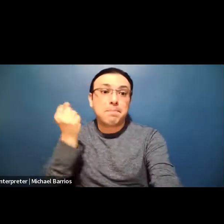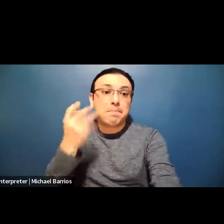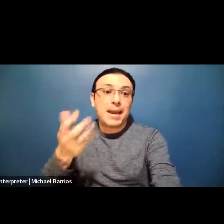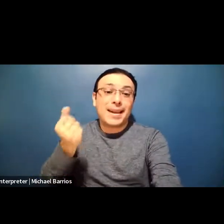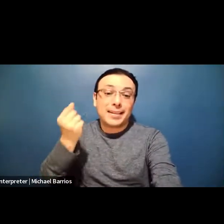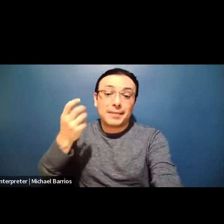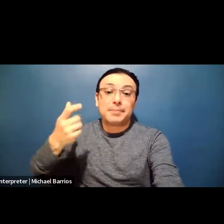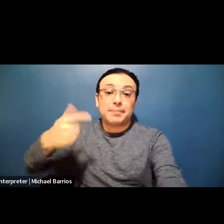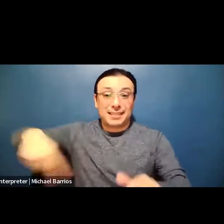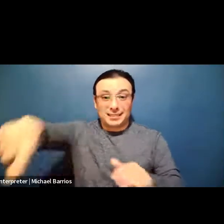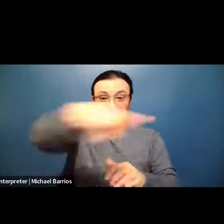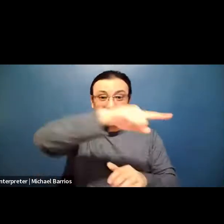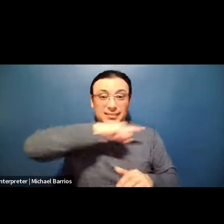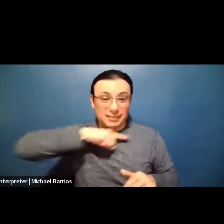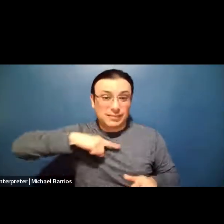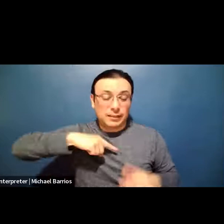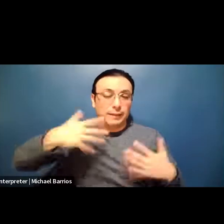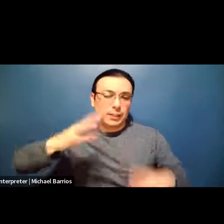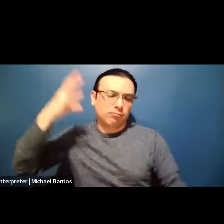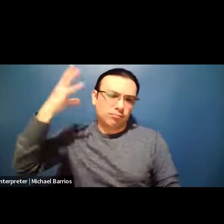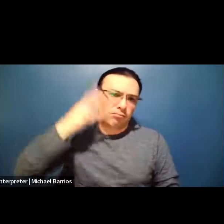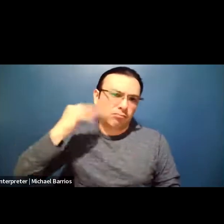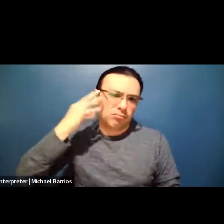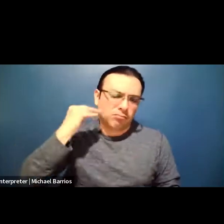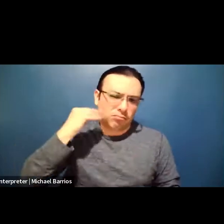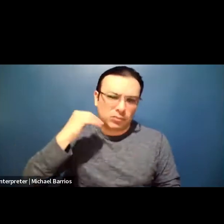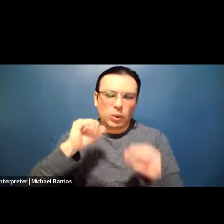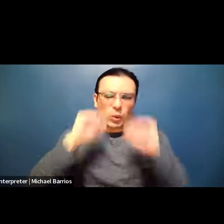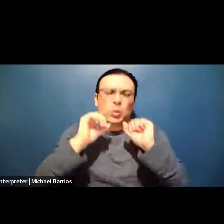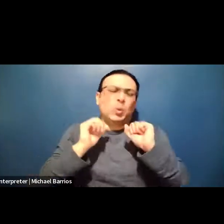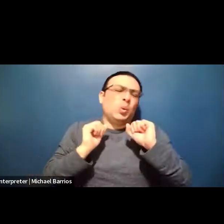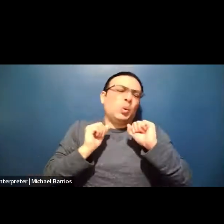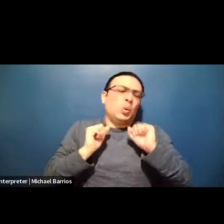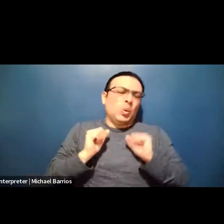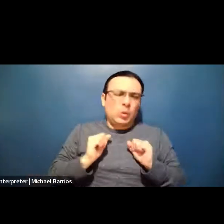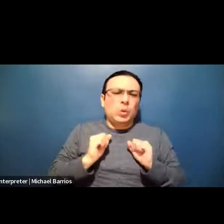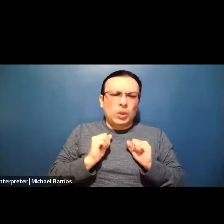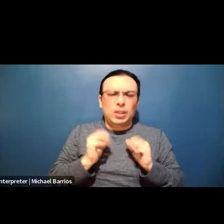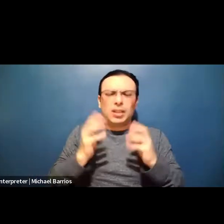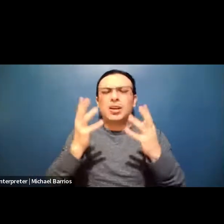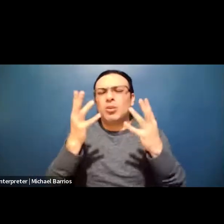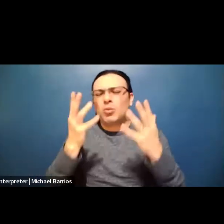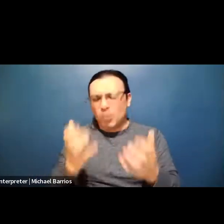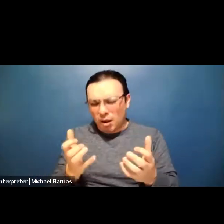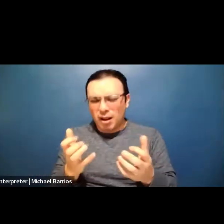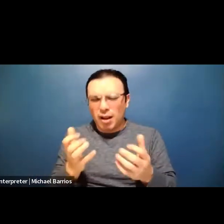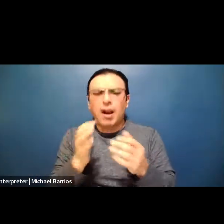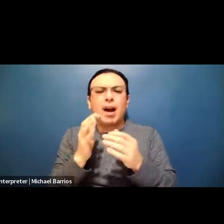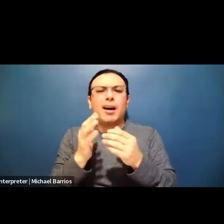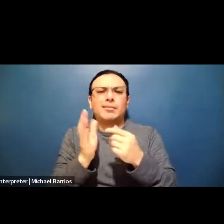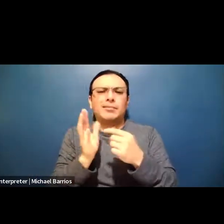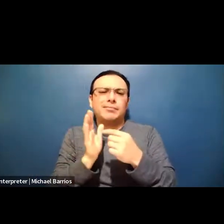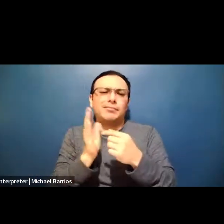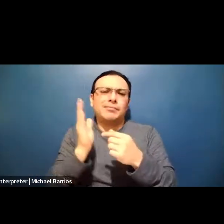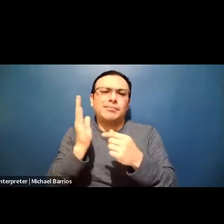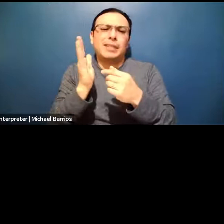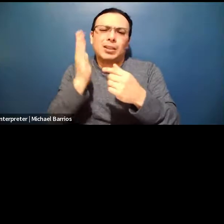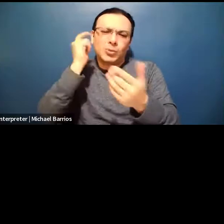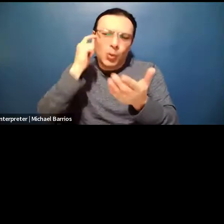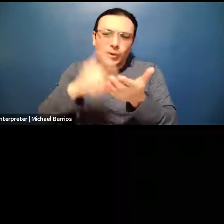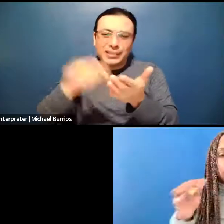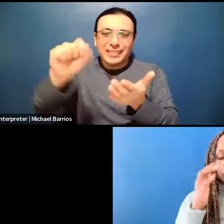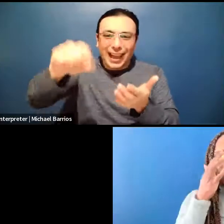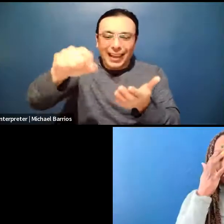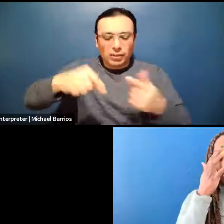both sides of this, and I want to acknowledge the quiet river of grief that moves through us in these conversations and is